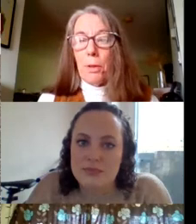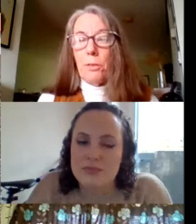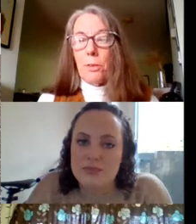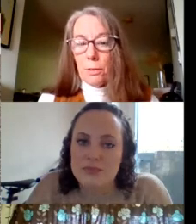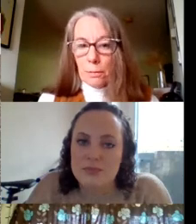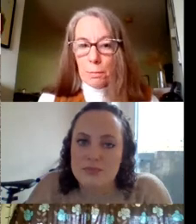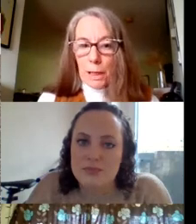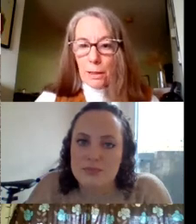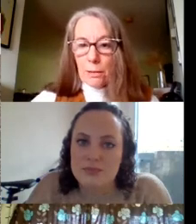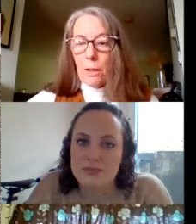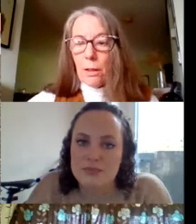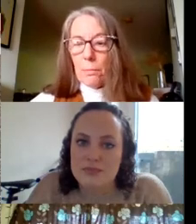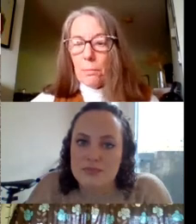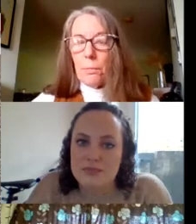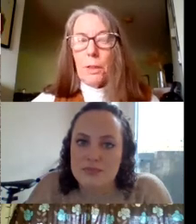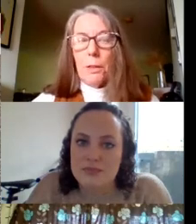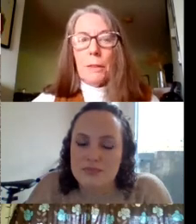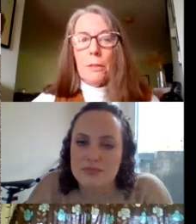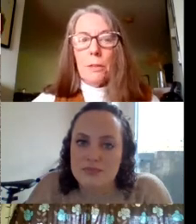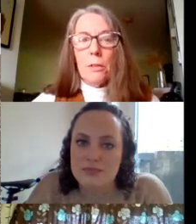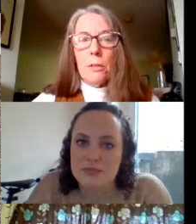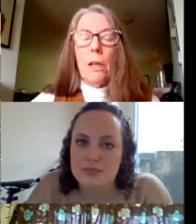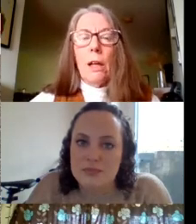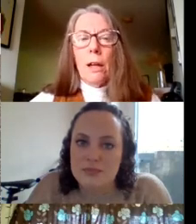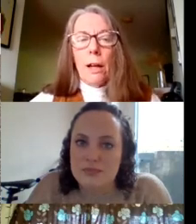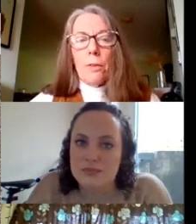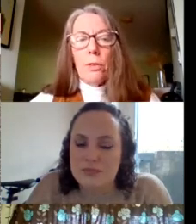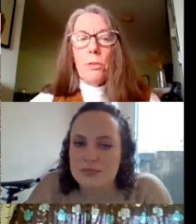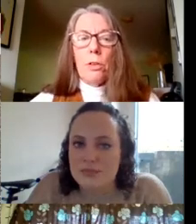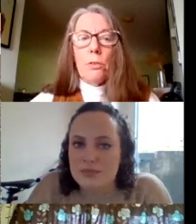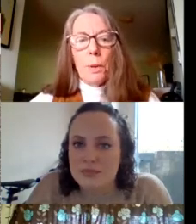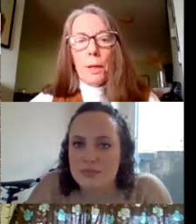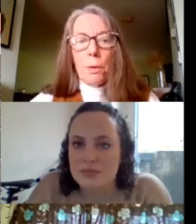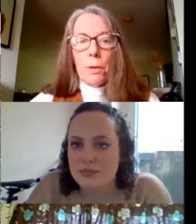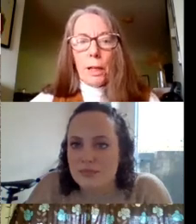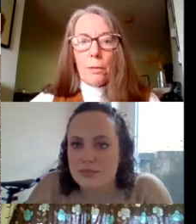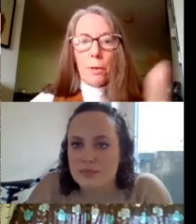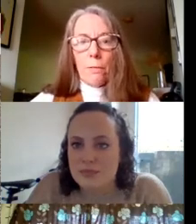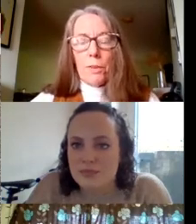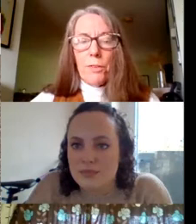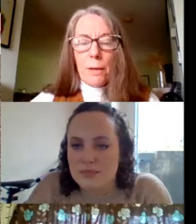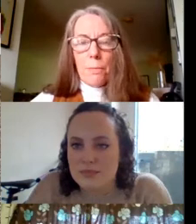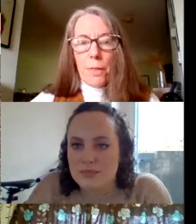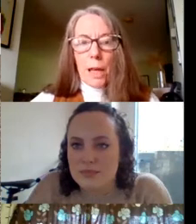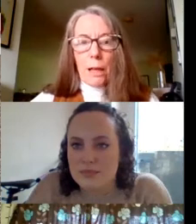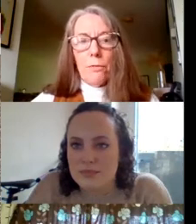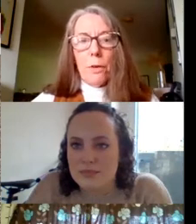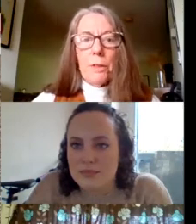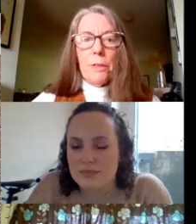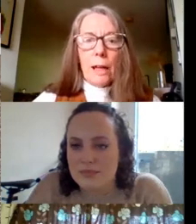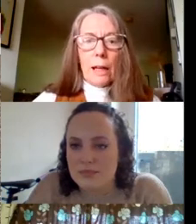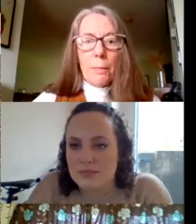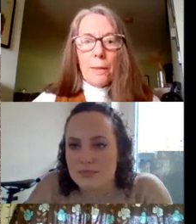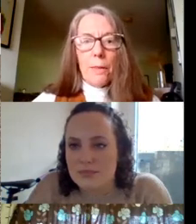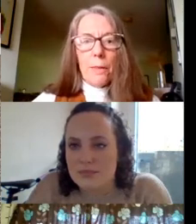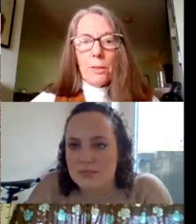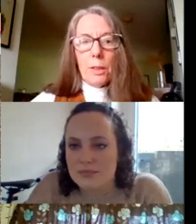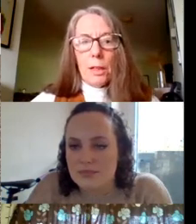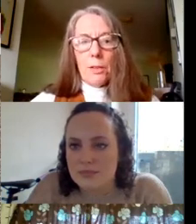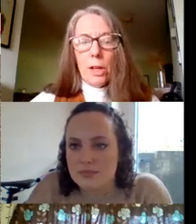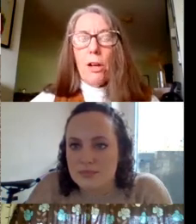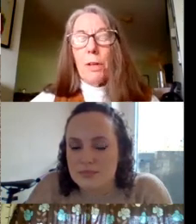of the person being committed. And there's a newspaper account of the same thing from the time,